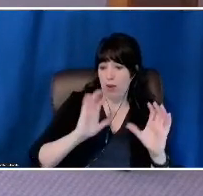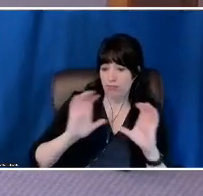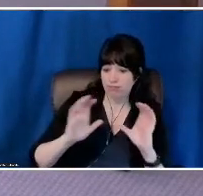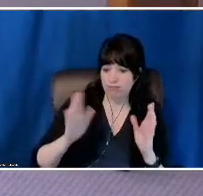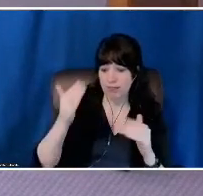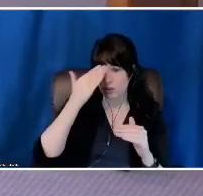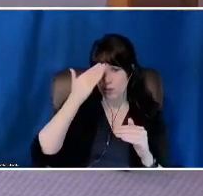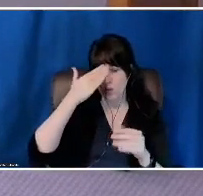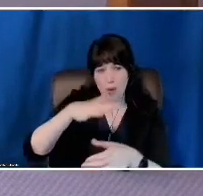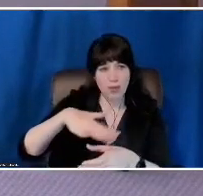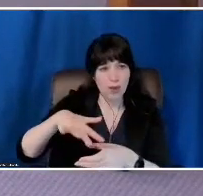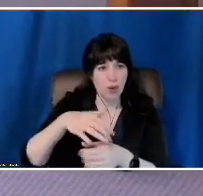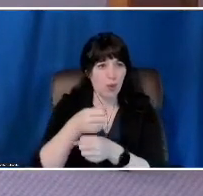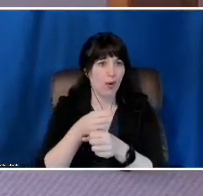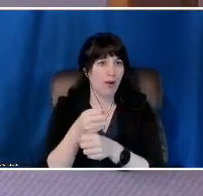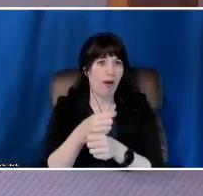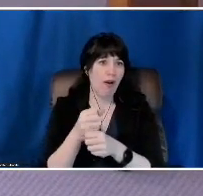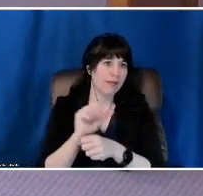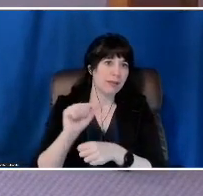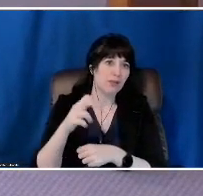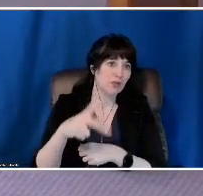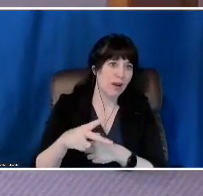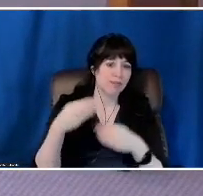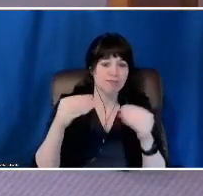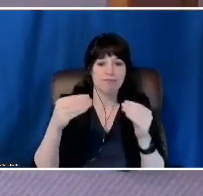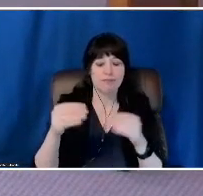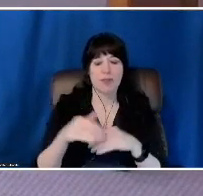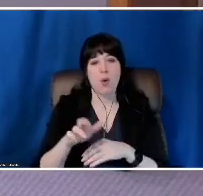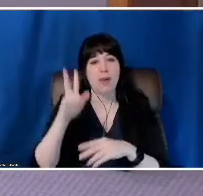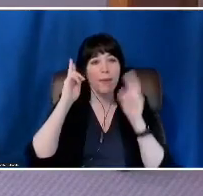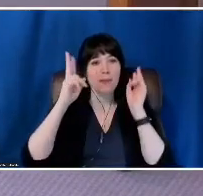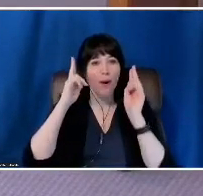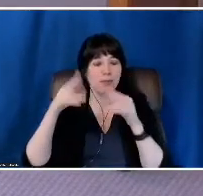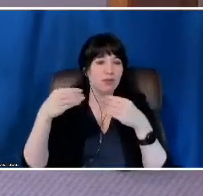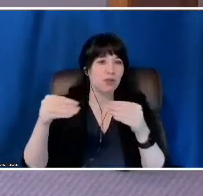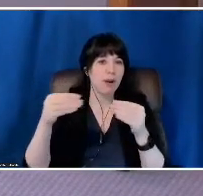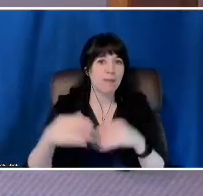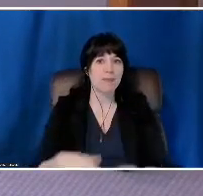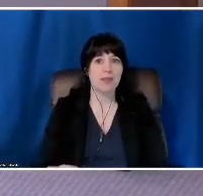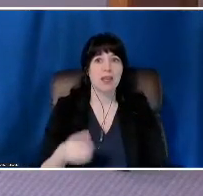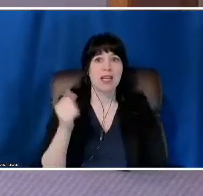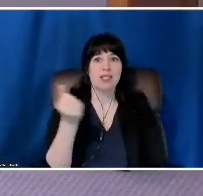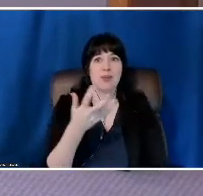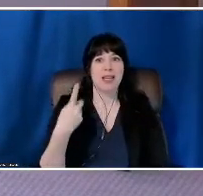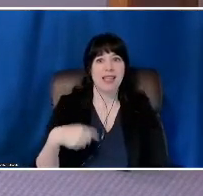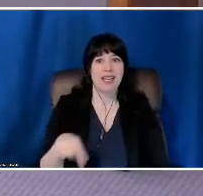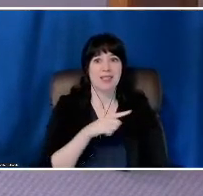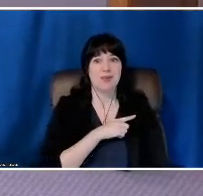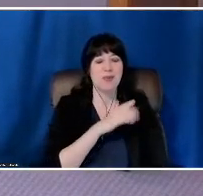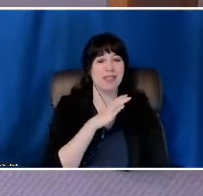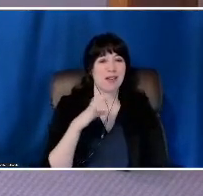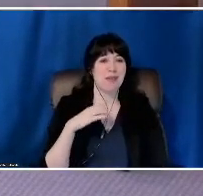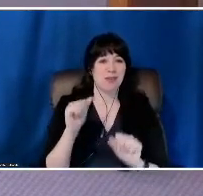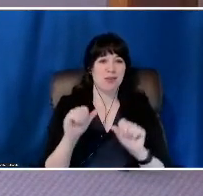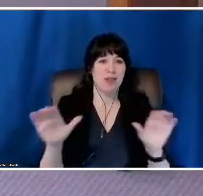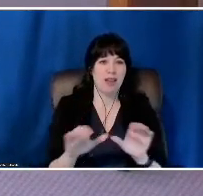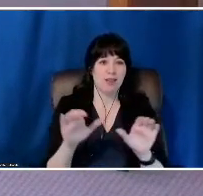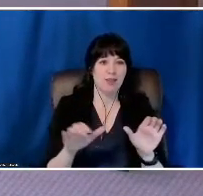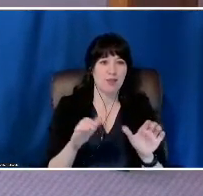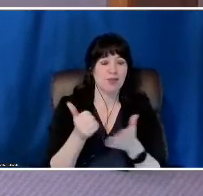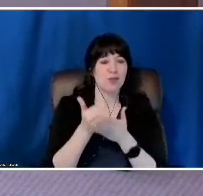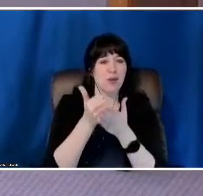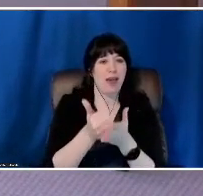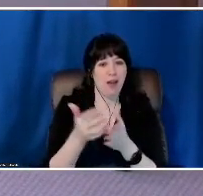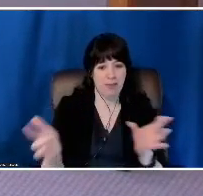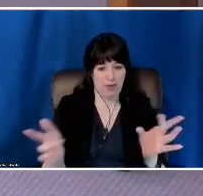local coffee shop, the barber shop, things like that. Is there anything that we as commissioners can do to help make those connections and ensure